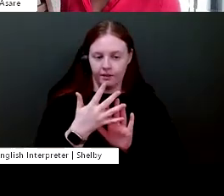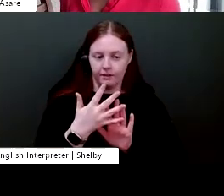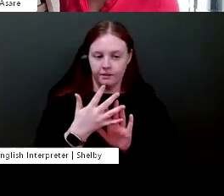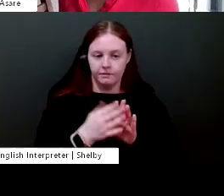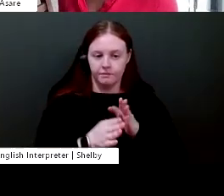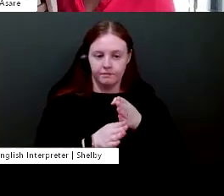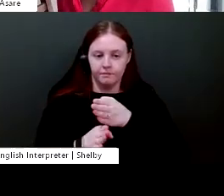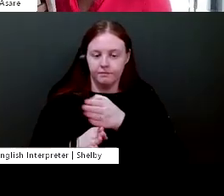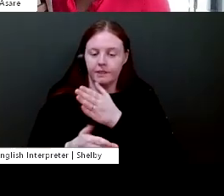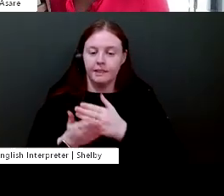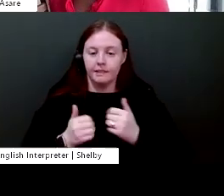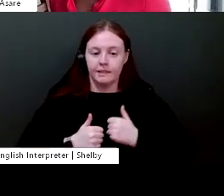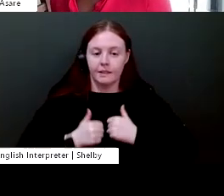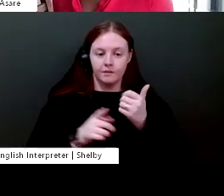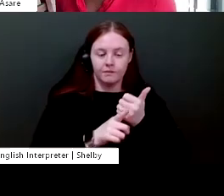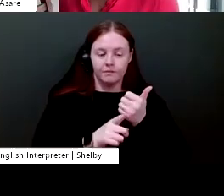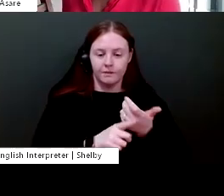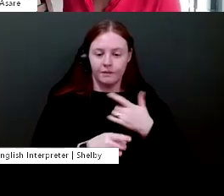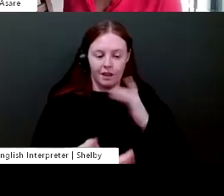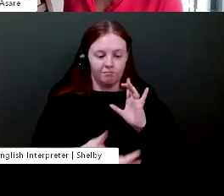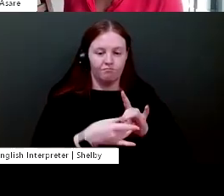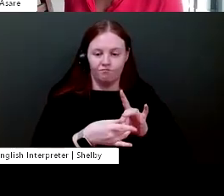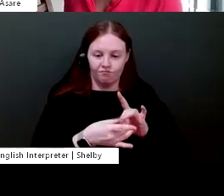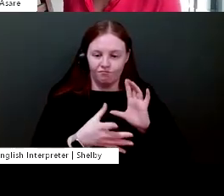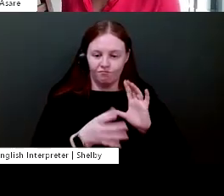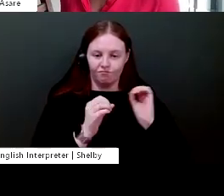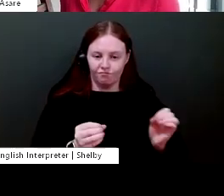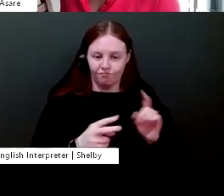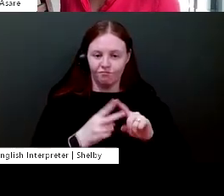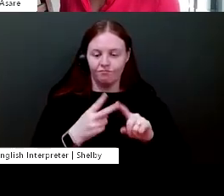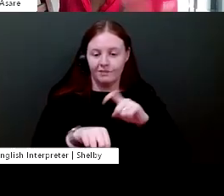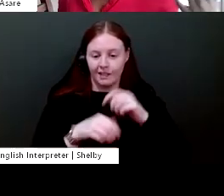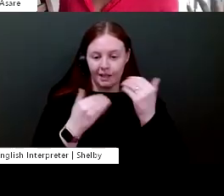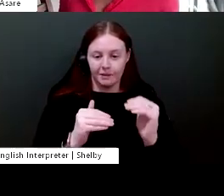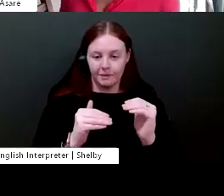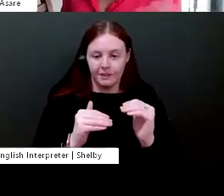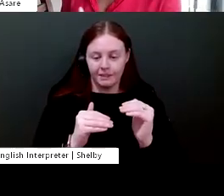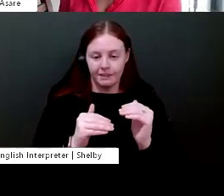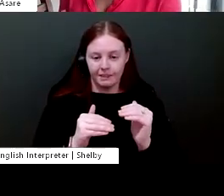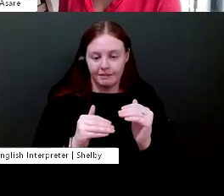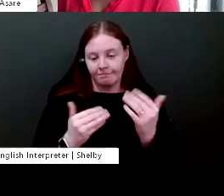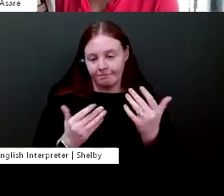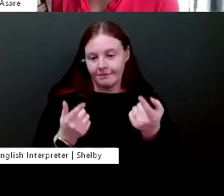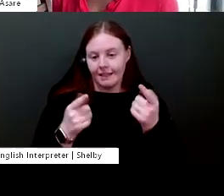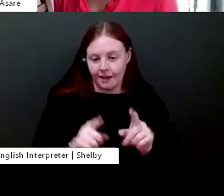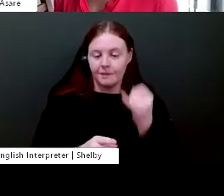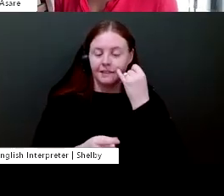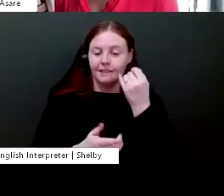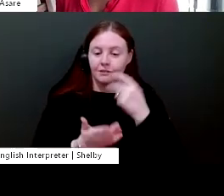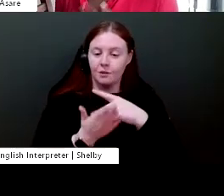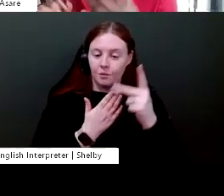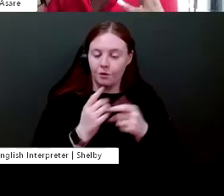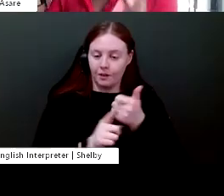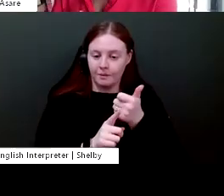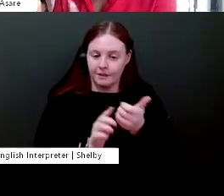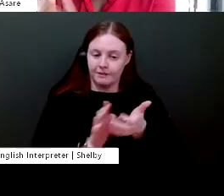survivors experienced a lack of connection. There were time constraints, which very popular when you have a funded program.